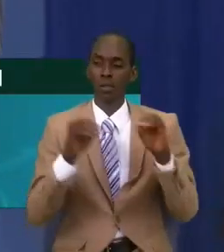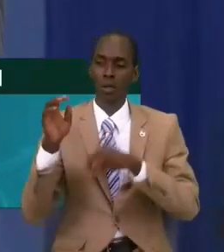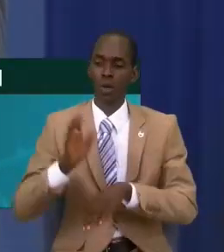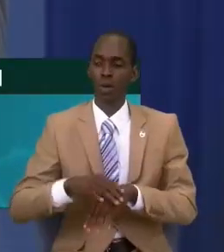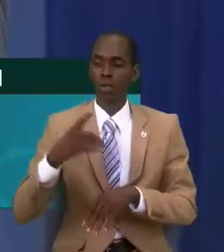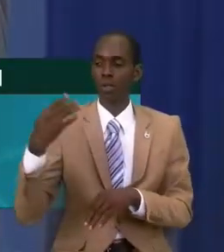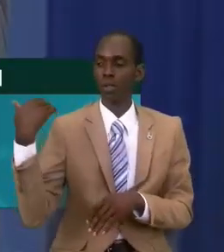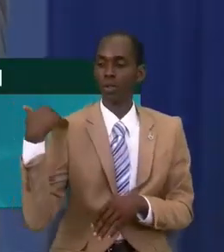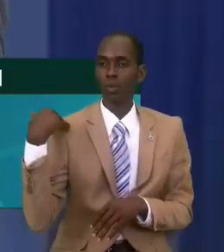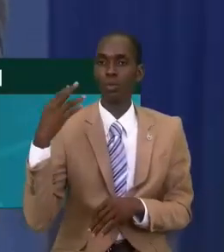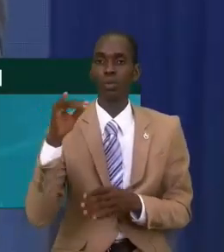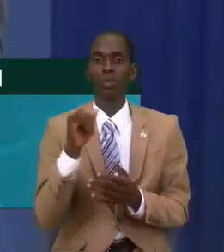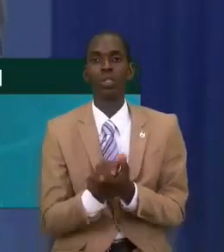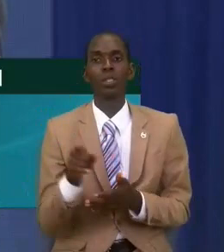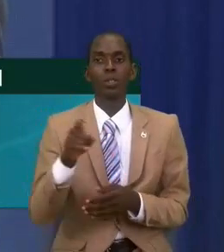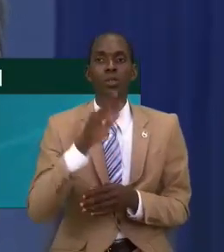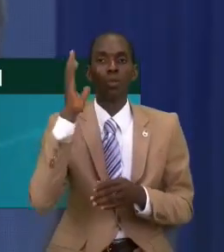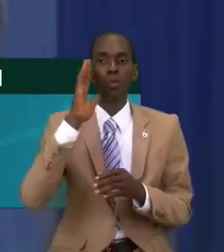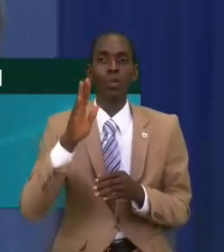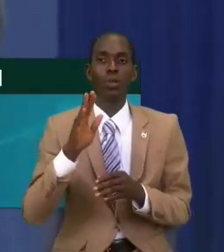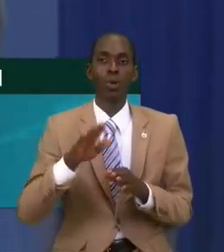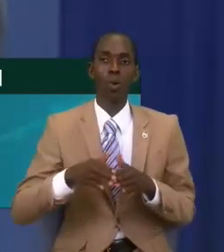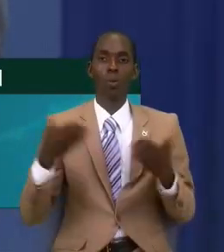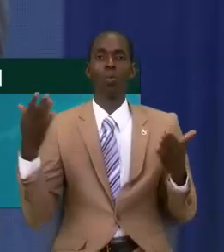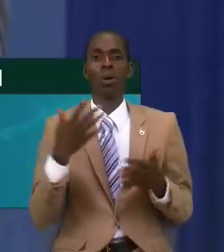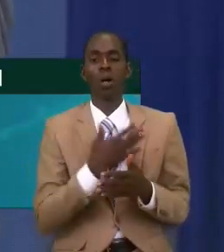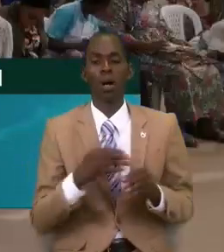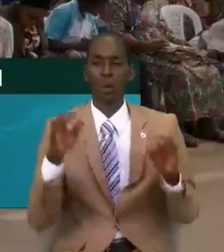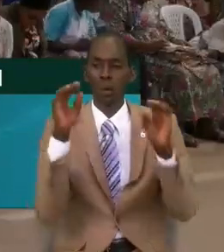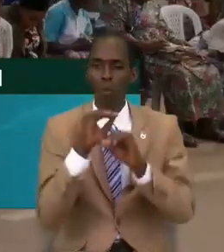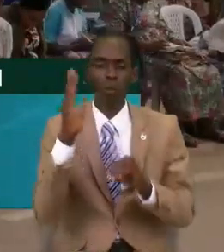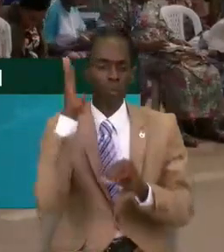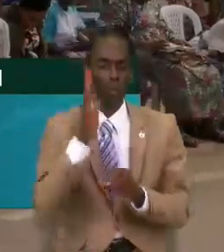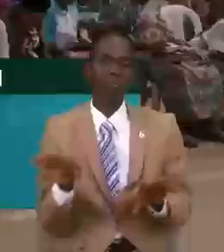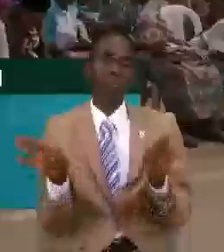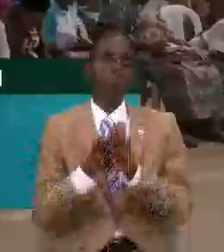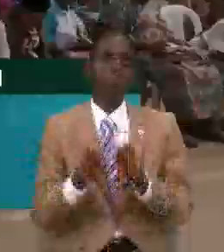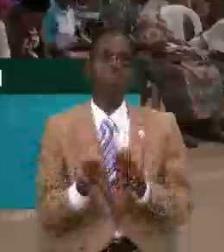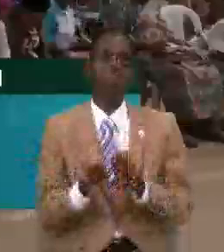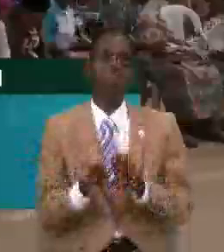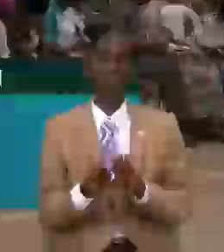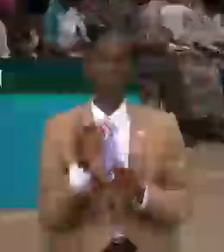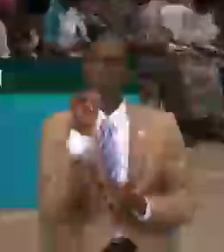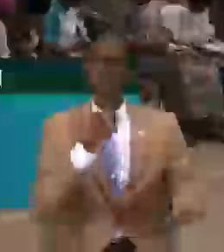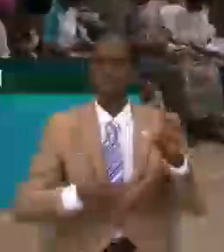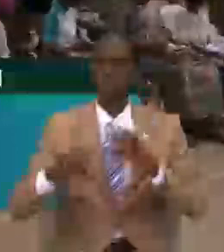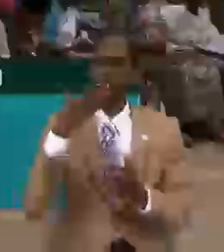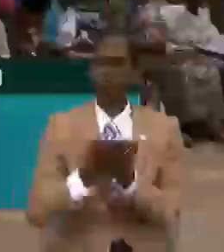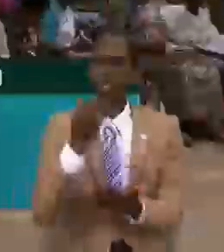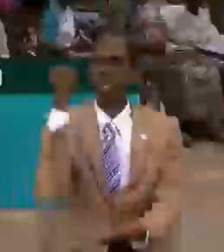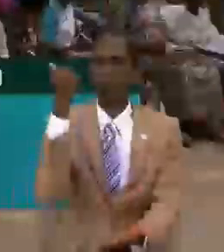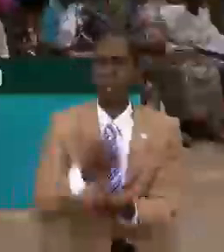and none shall shut." You didn't say a good amen to that one. He shall open, he